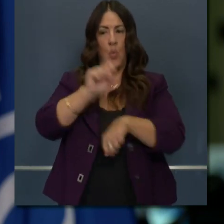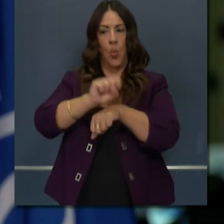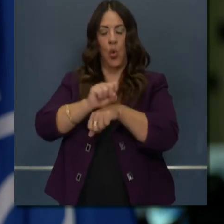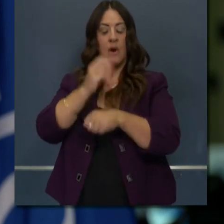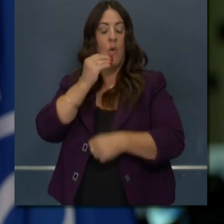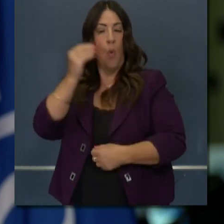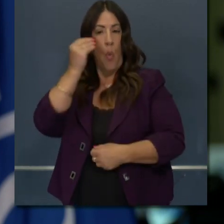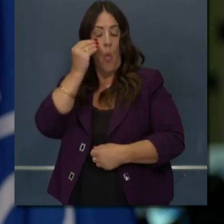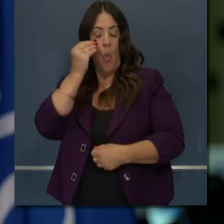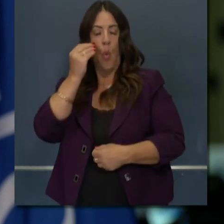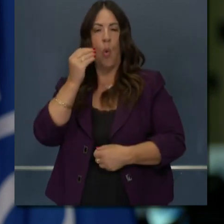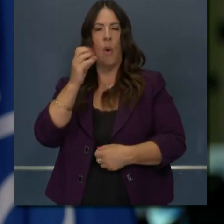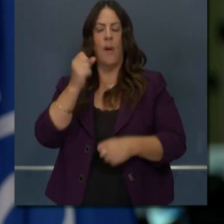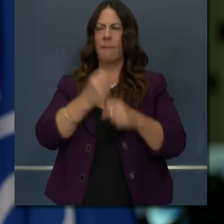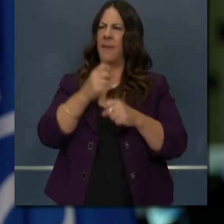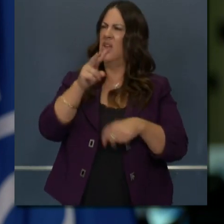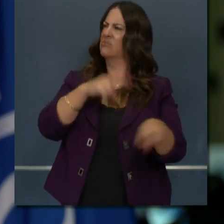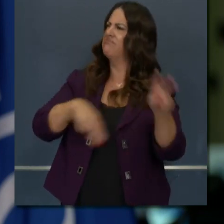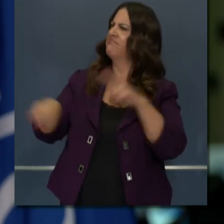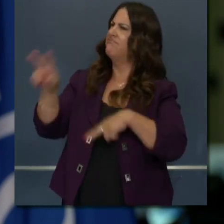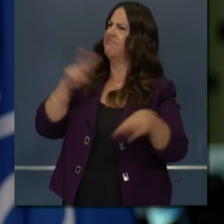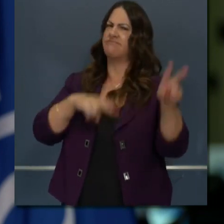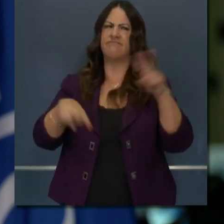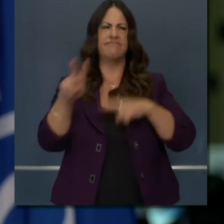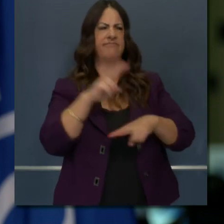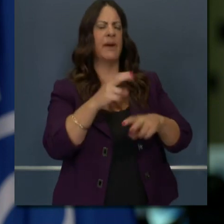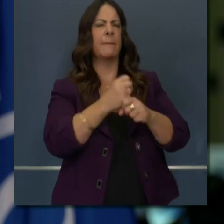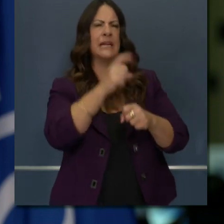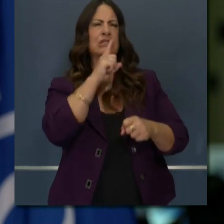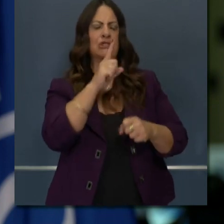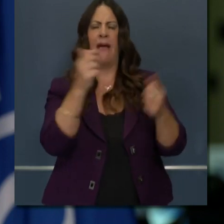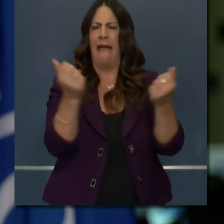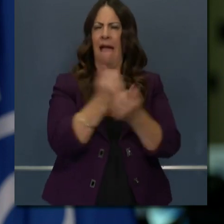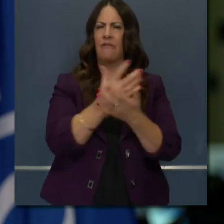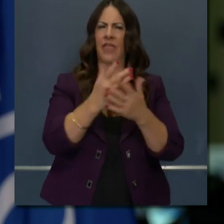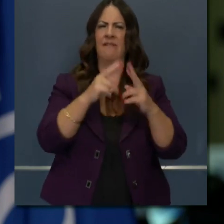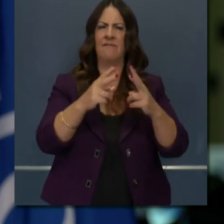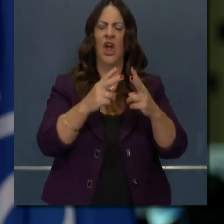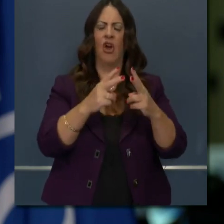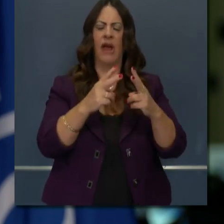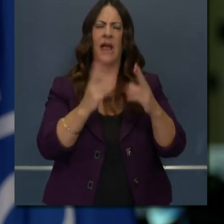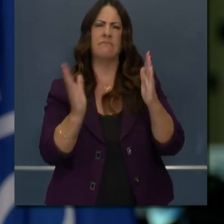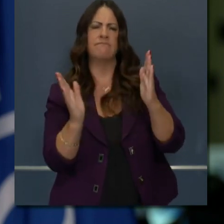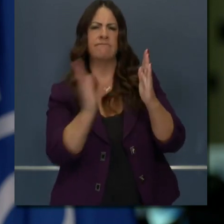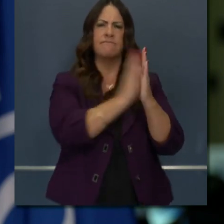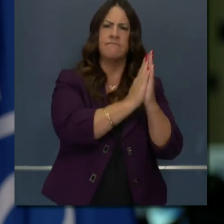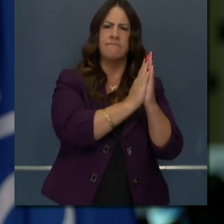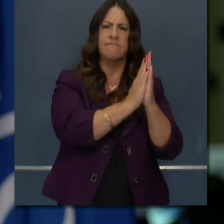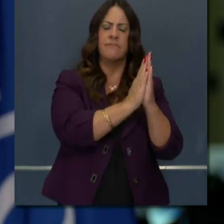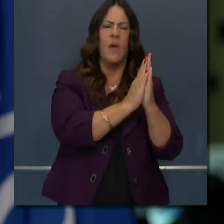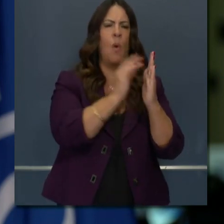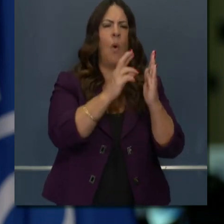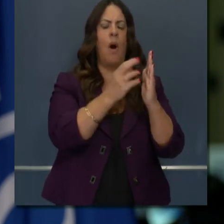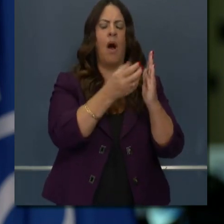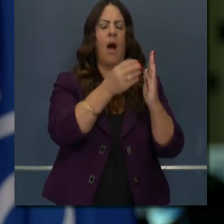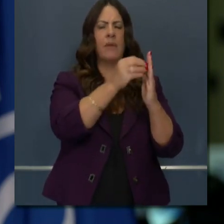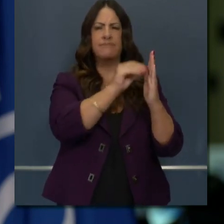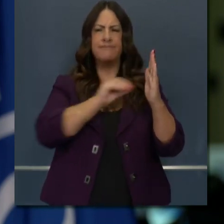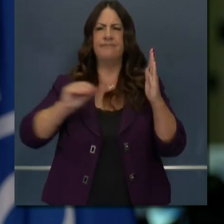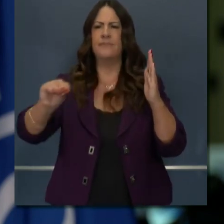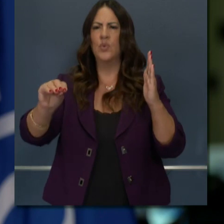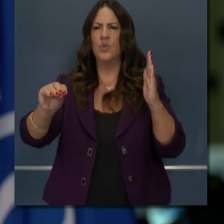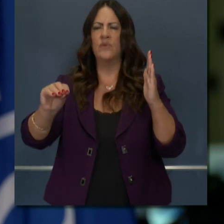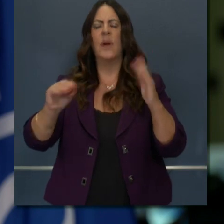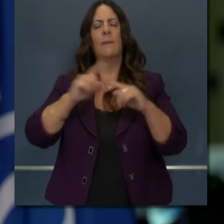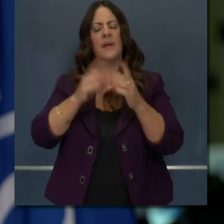or a work at home environment to look around you, secure those things that can be secured, or maybe move them to a different location. But drop,